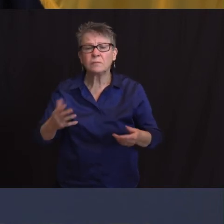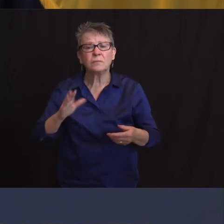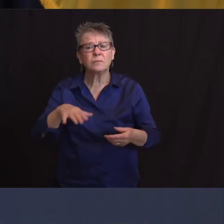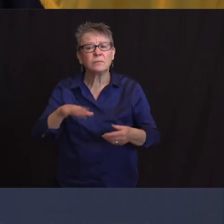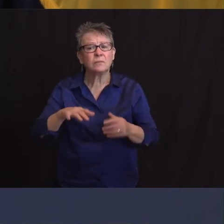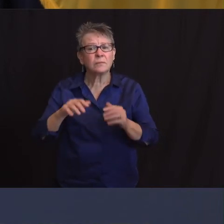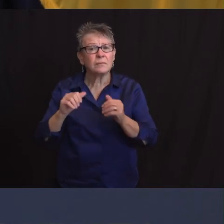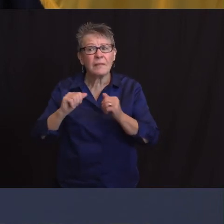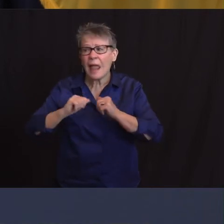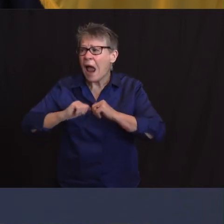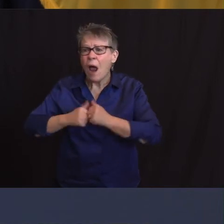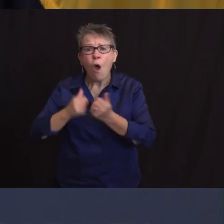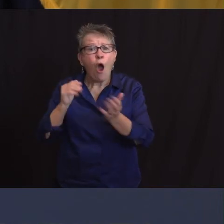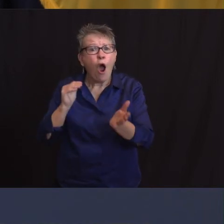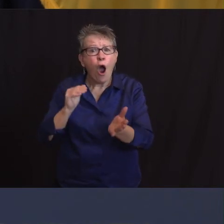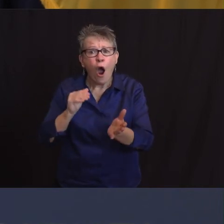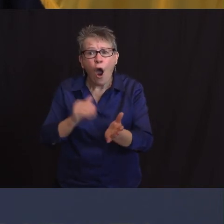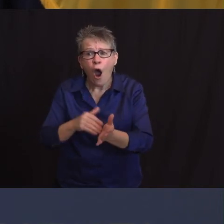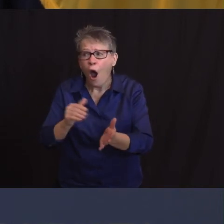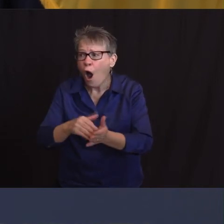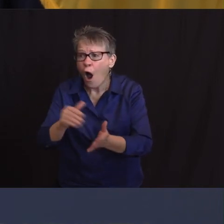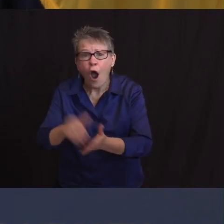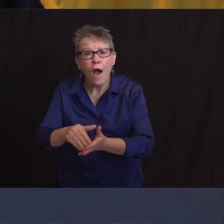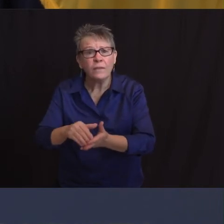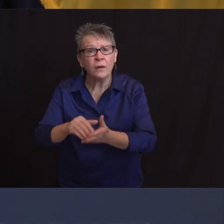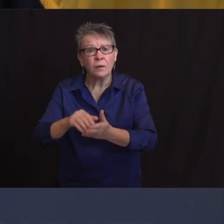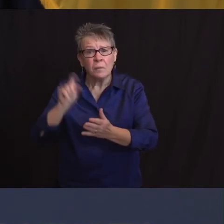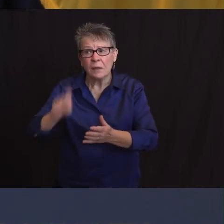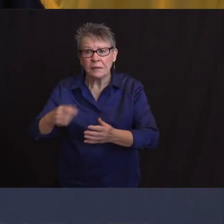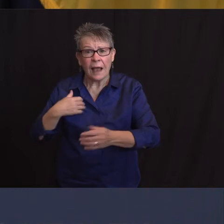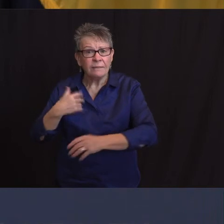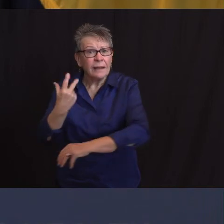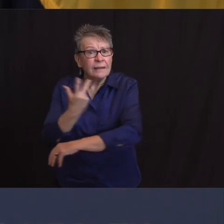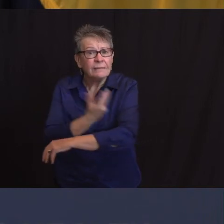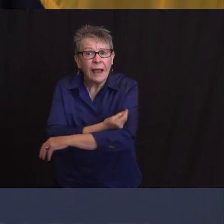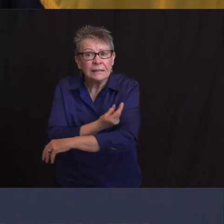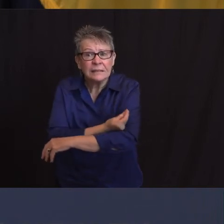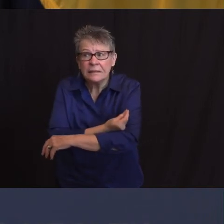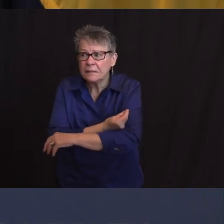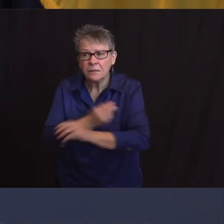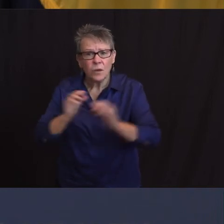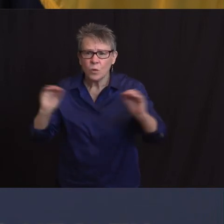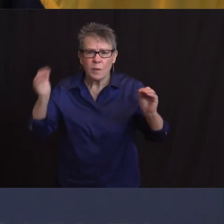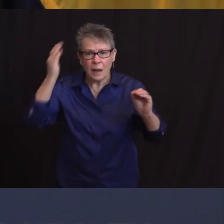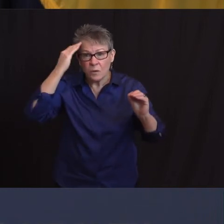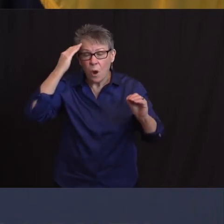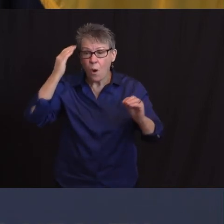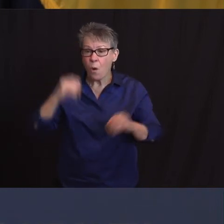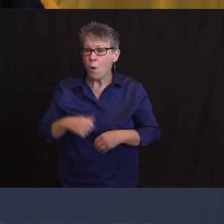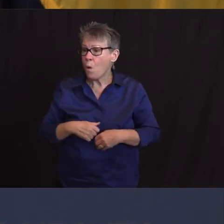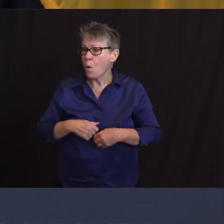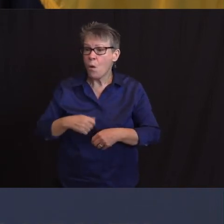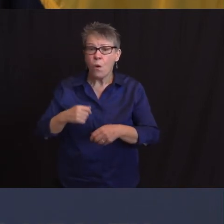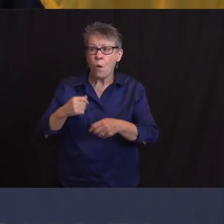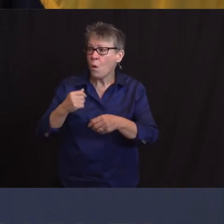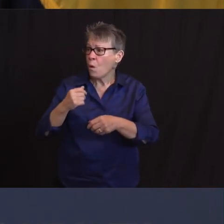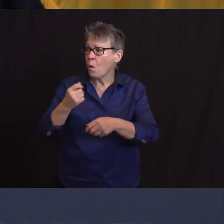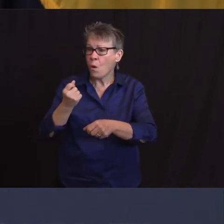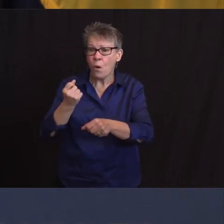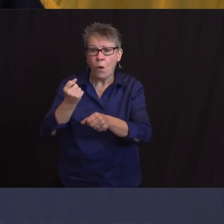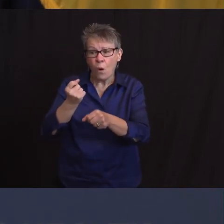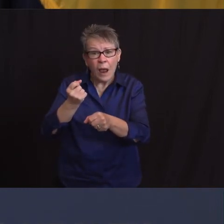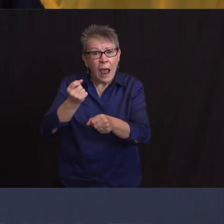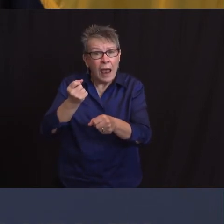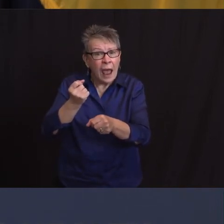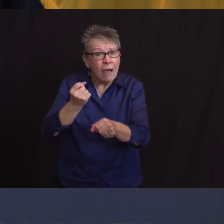in 10, once in a lifetime? Is that fair to say? I'm still good on that? Okay. So that's another question I get asked. We're going to have to go through this